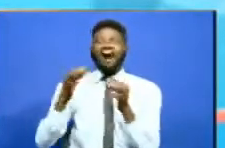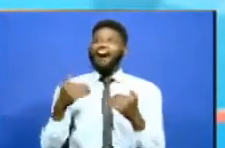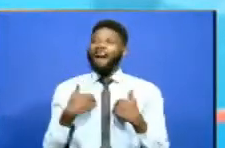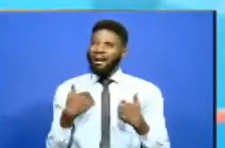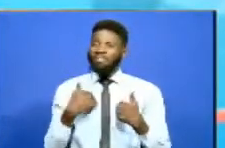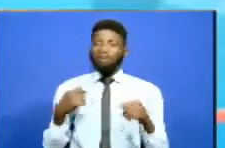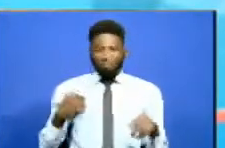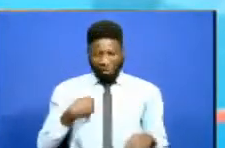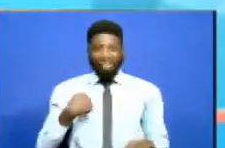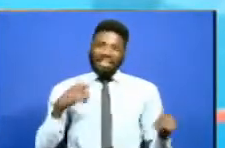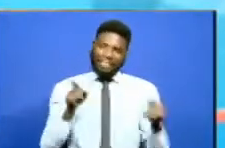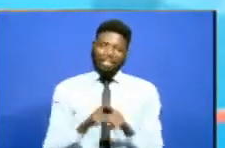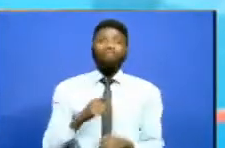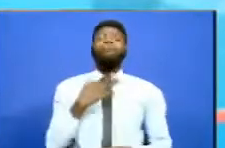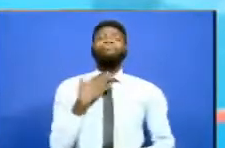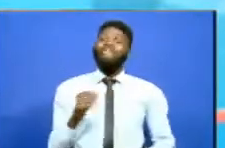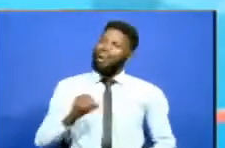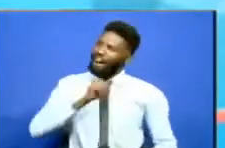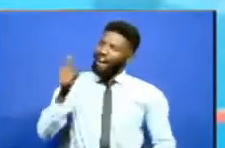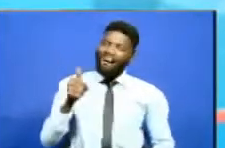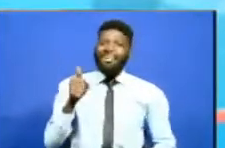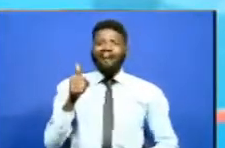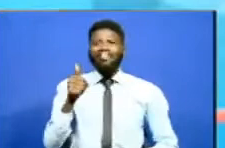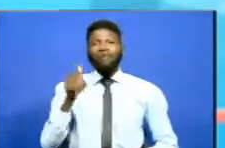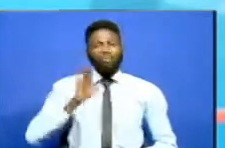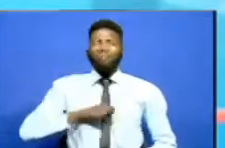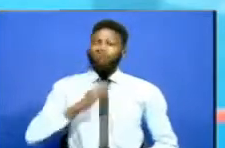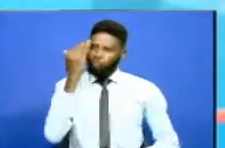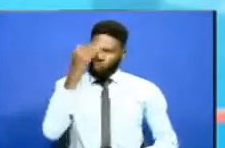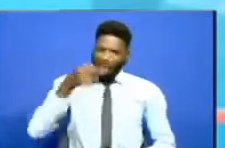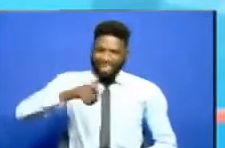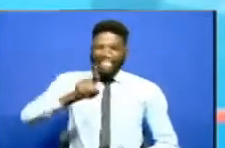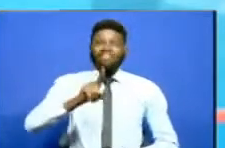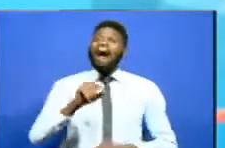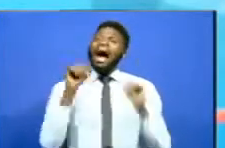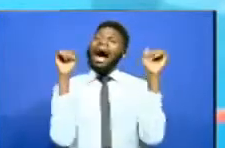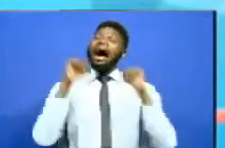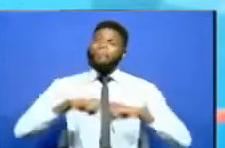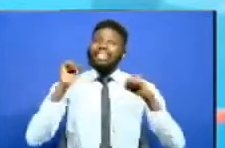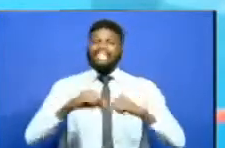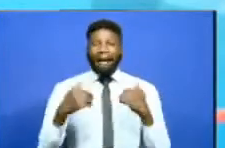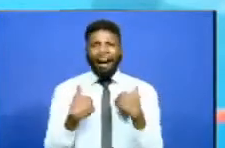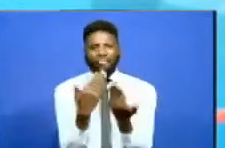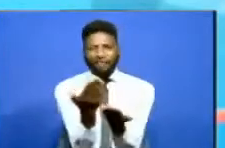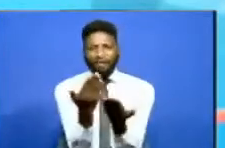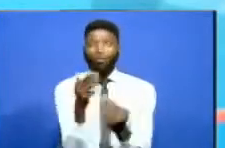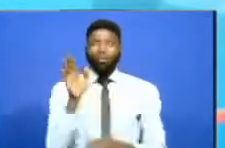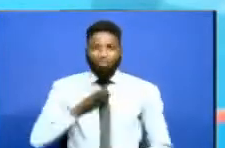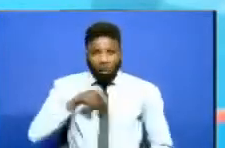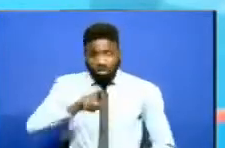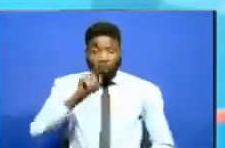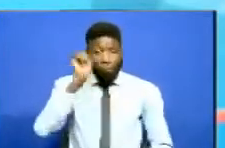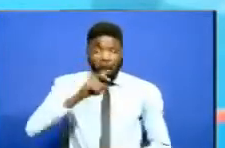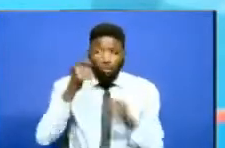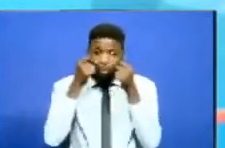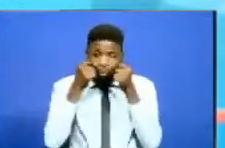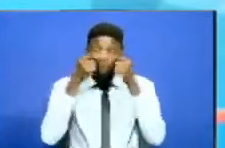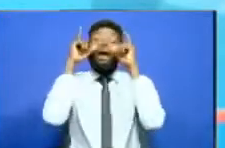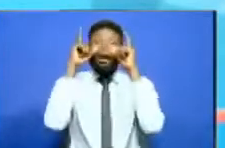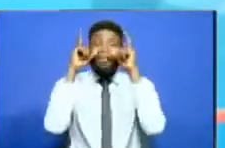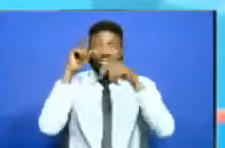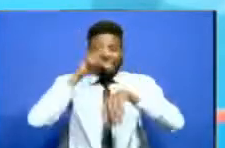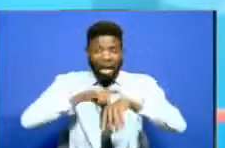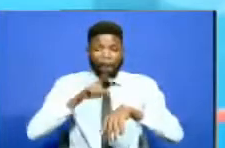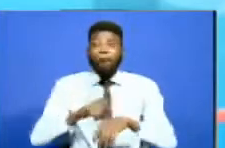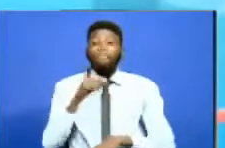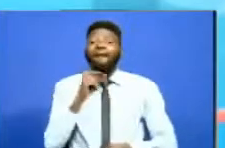want other women to know they have what it takes. Mm. And that's why I'm saying women need to wake up. When a man comes to set